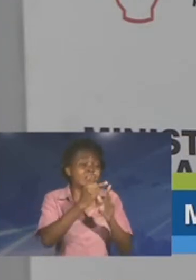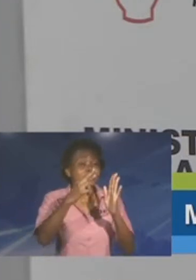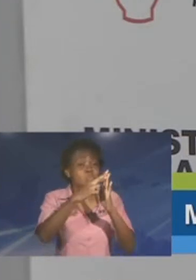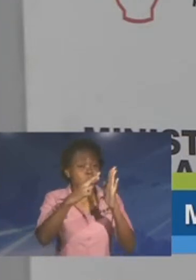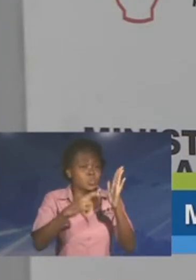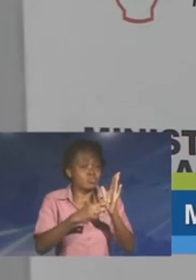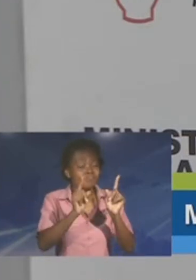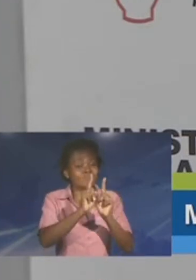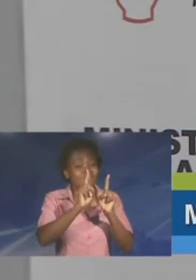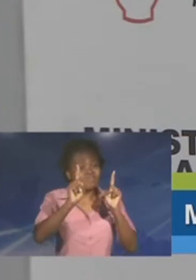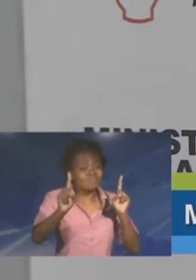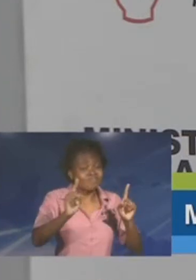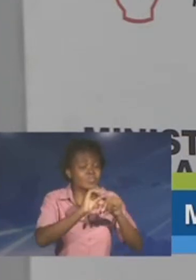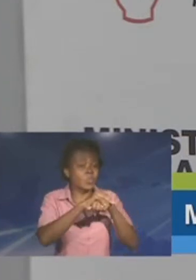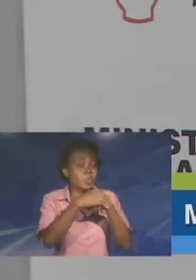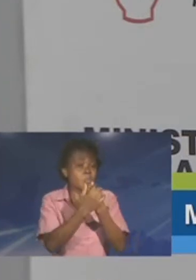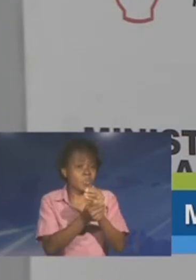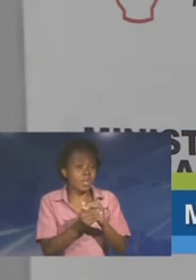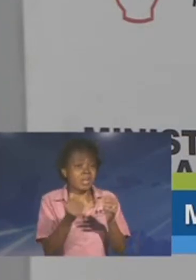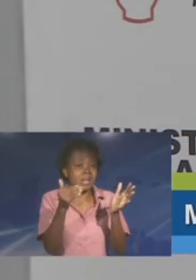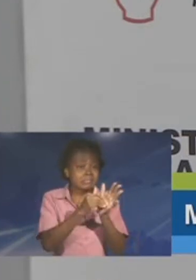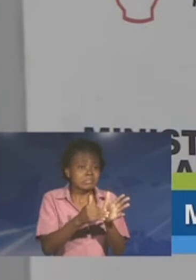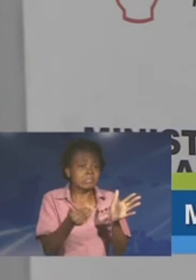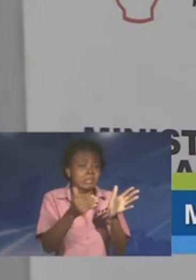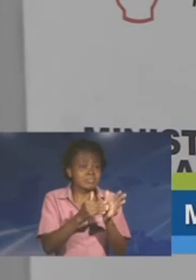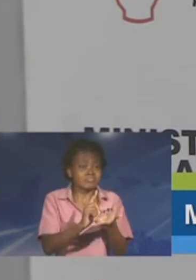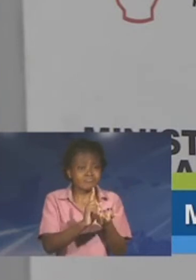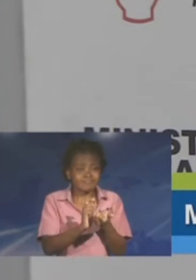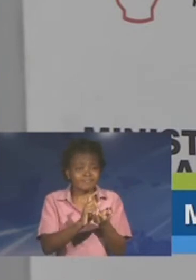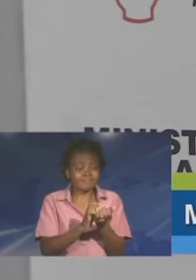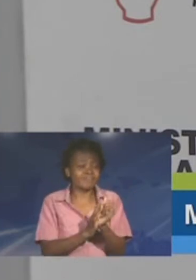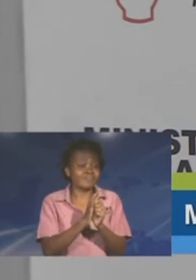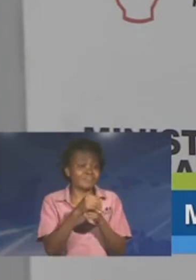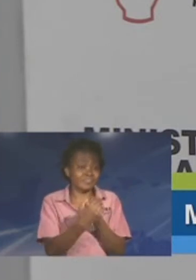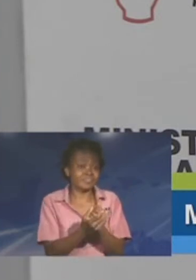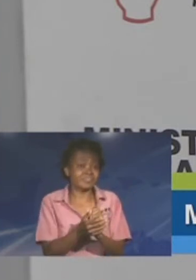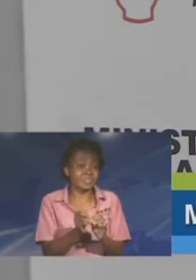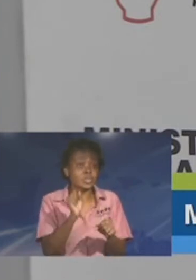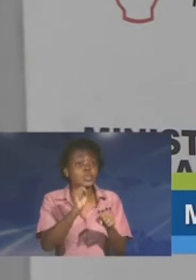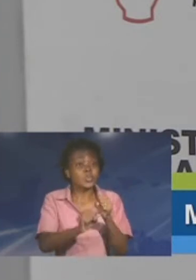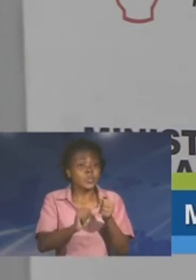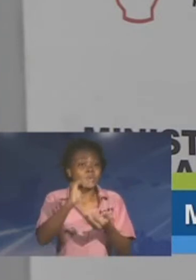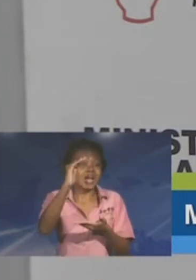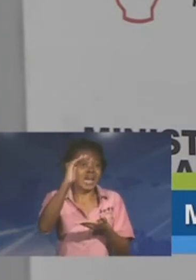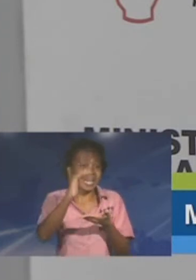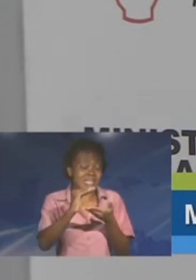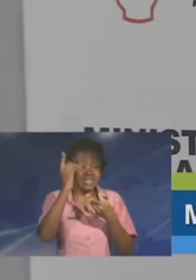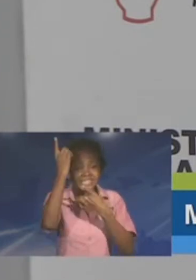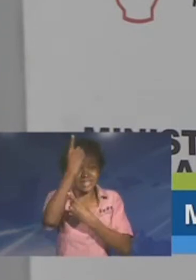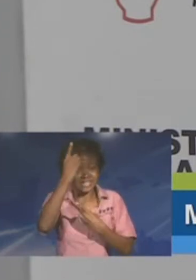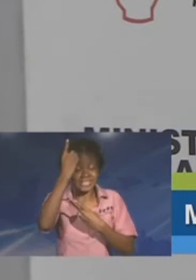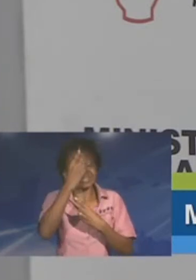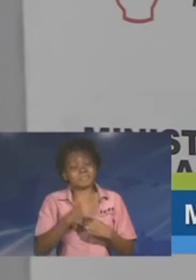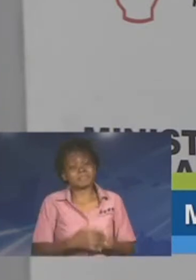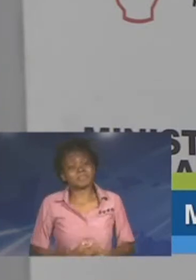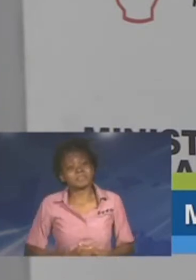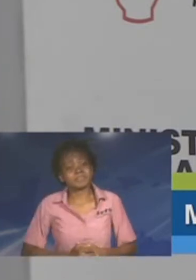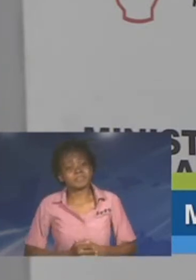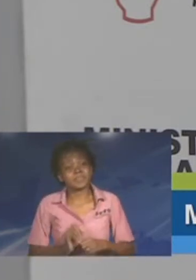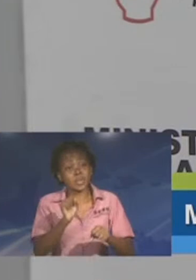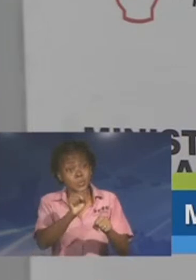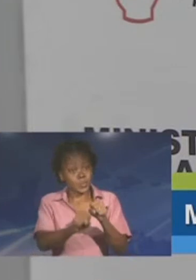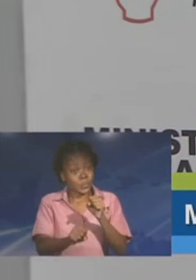rebound in vector-borne diseases and foodborne illnesses post-COVID-19 as well, and certainly related to the rainy